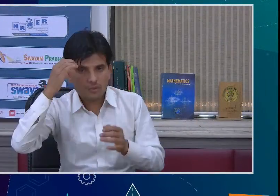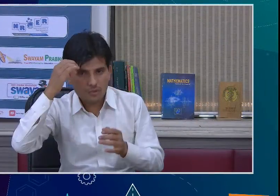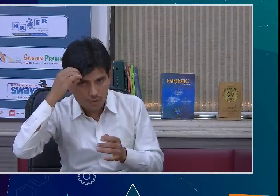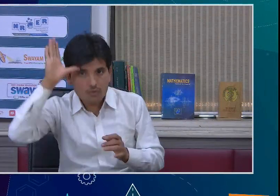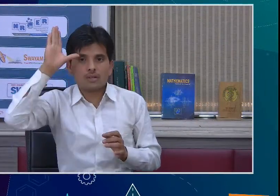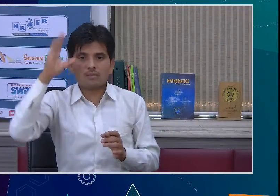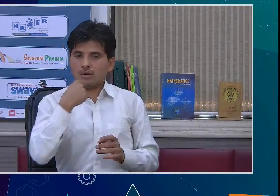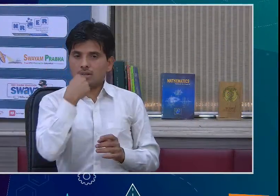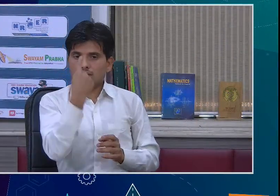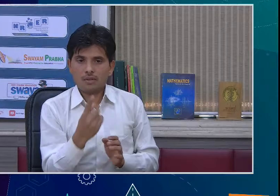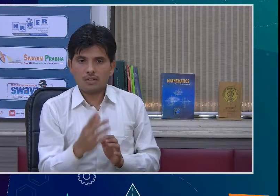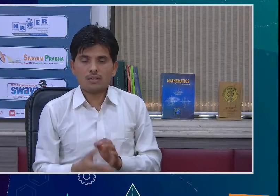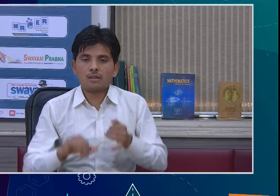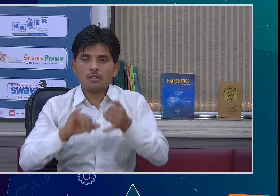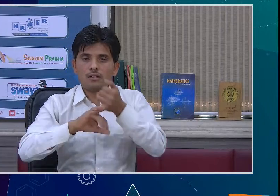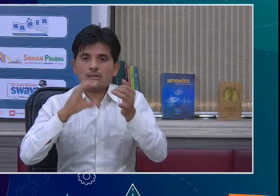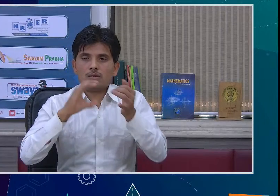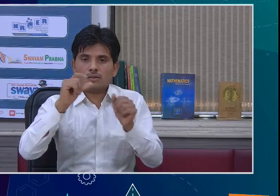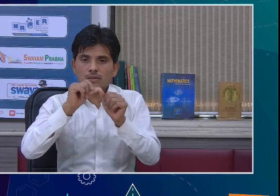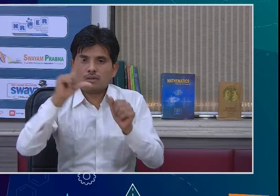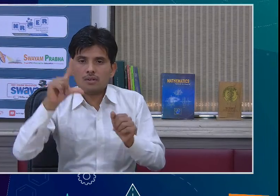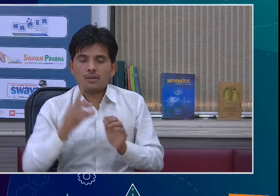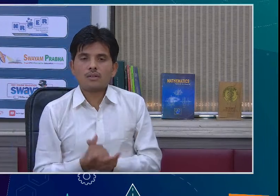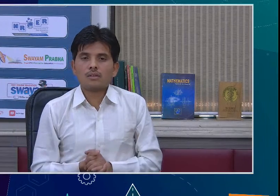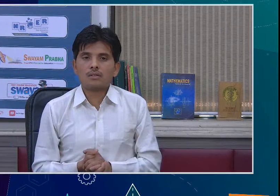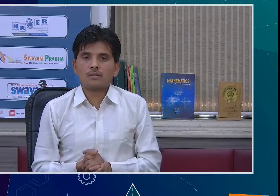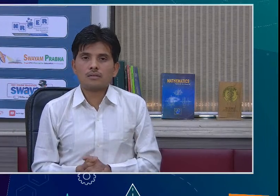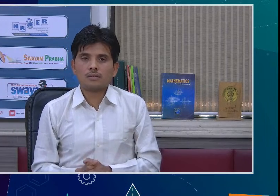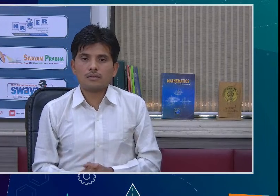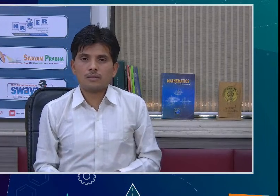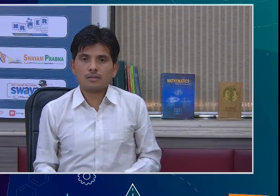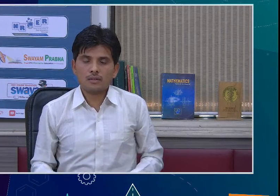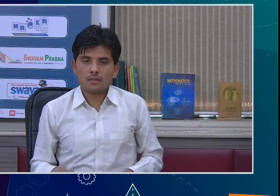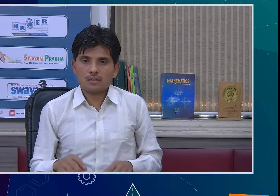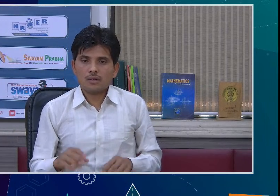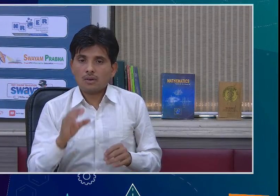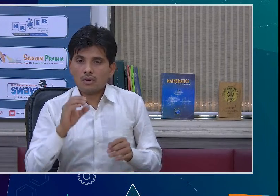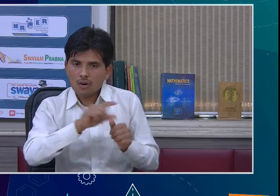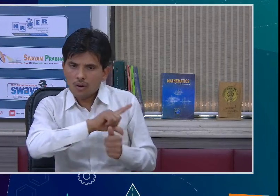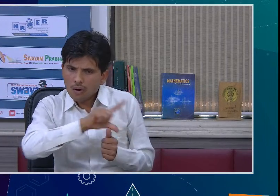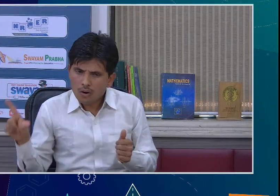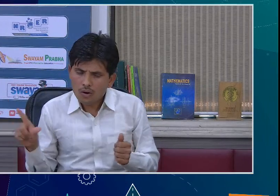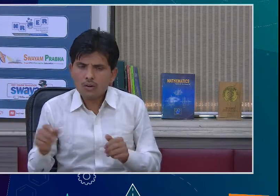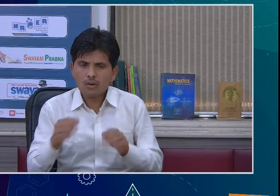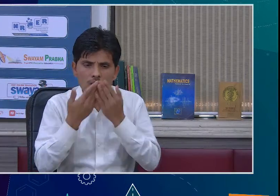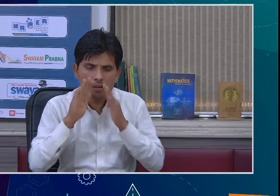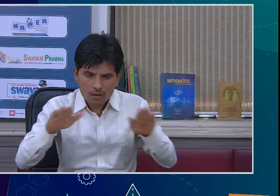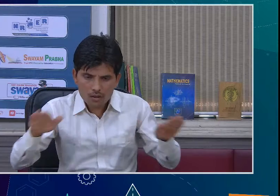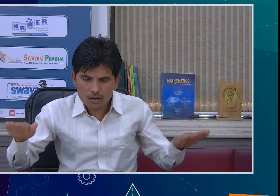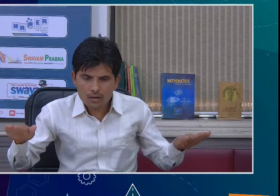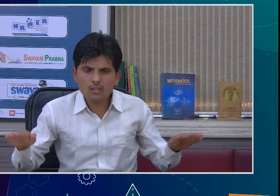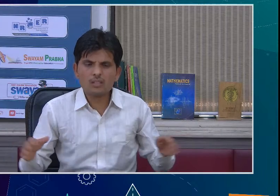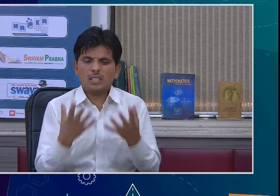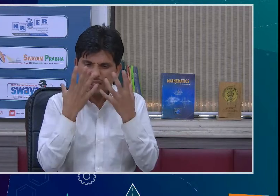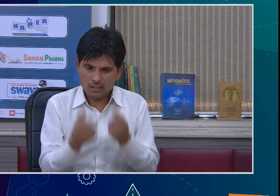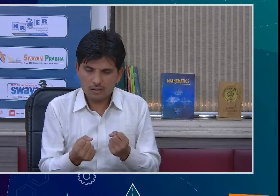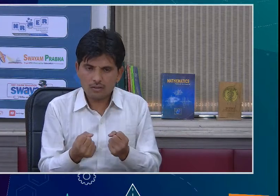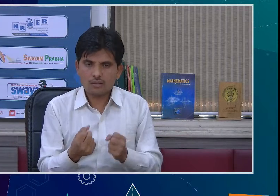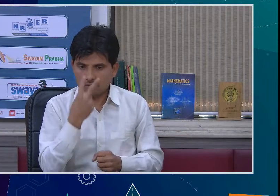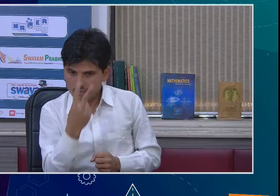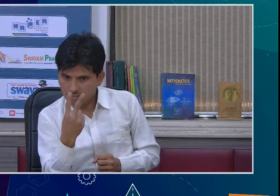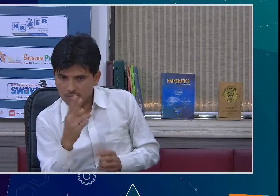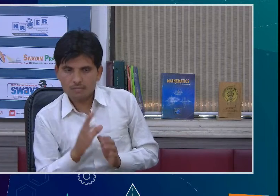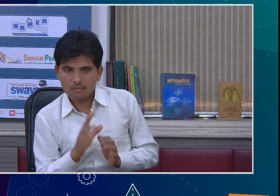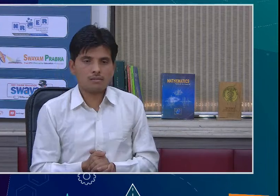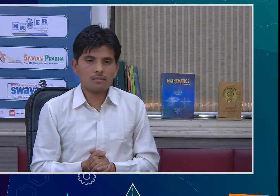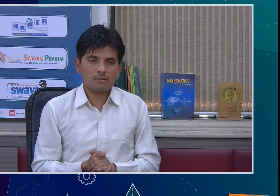solar system be made understandable or more fathomable for all our viewers, all our children with special needs.